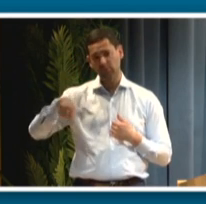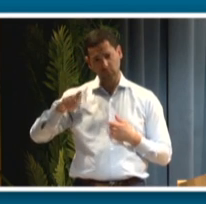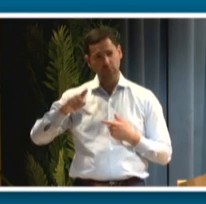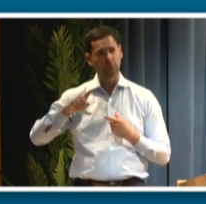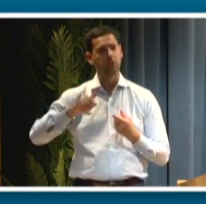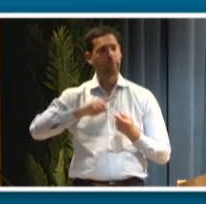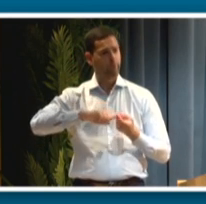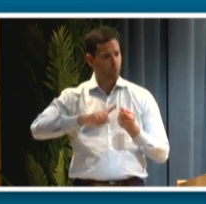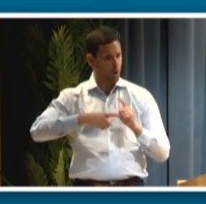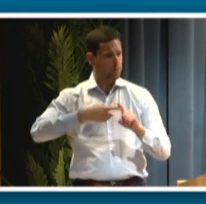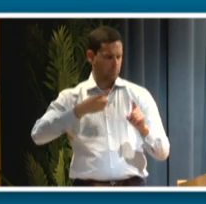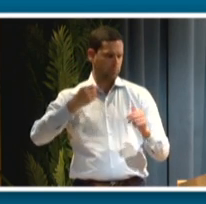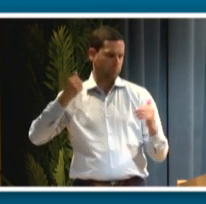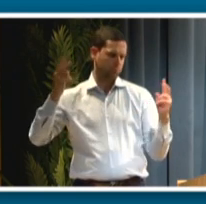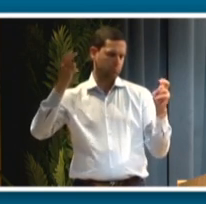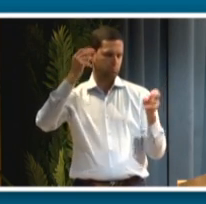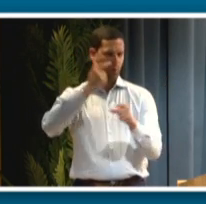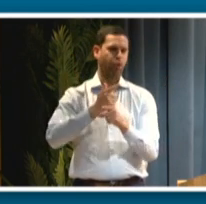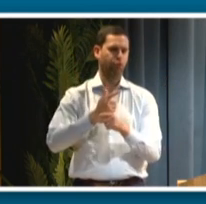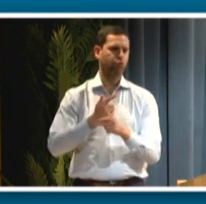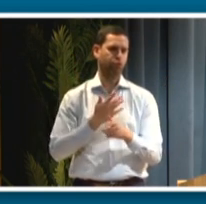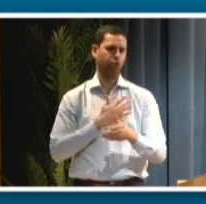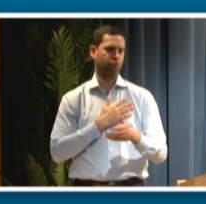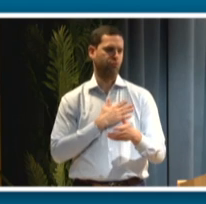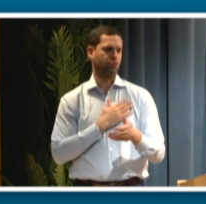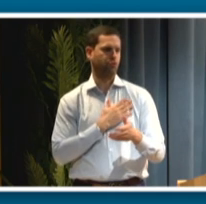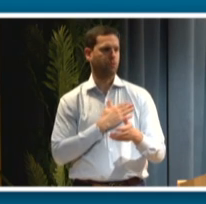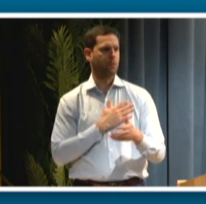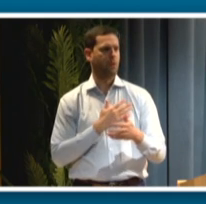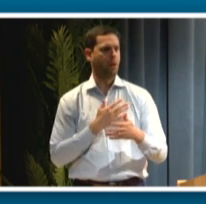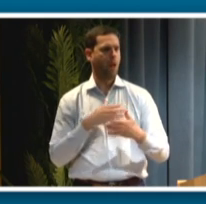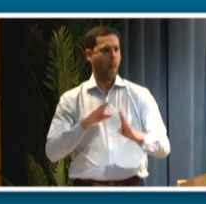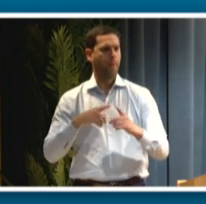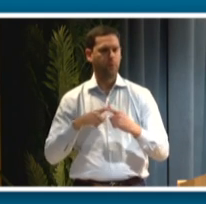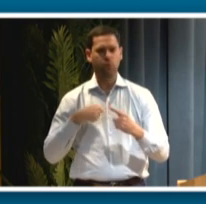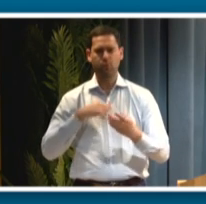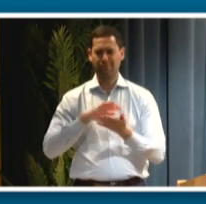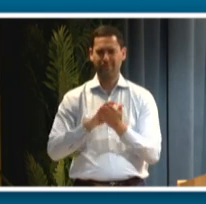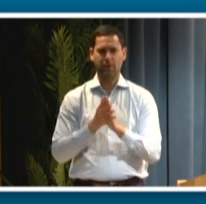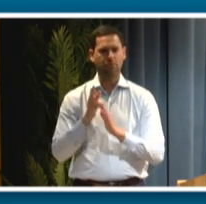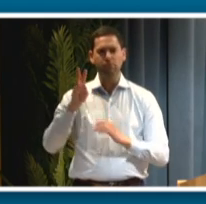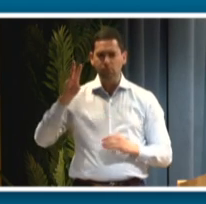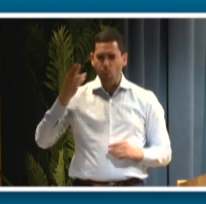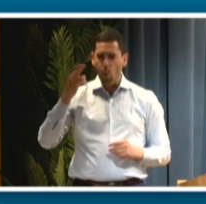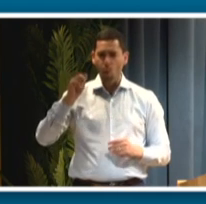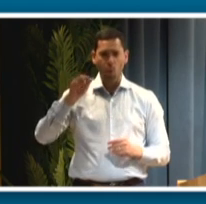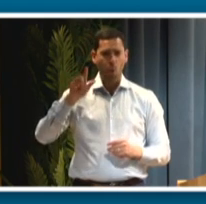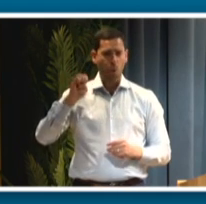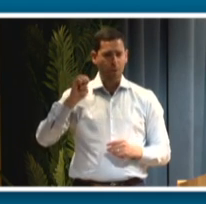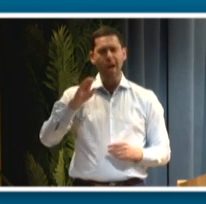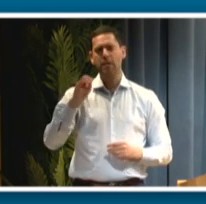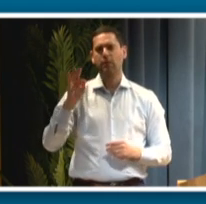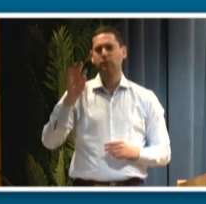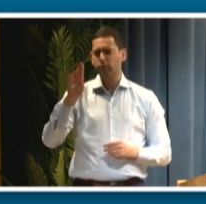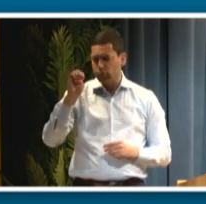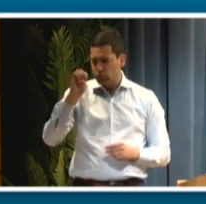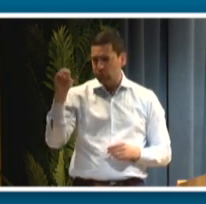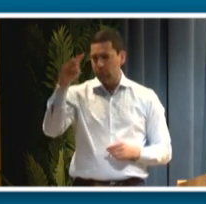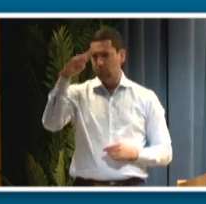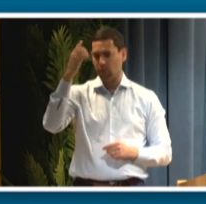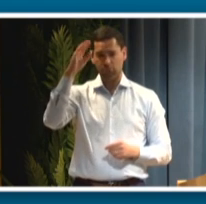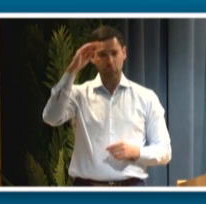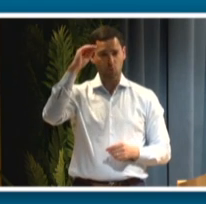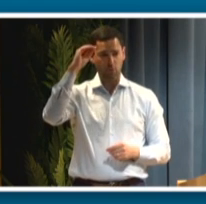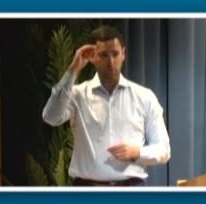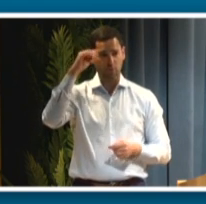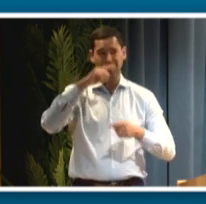mine, they gave me an opportunity to be a whole black boy. A free black boy, in the midst of an environment that could have